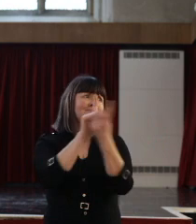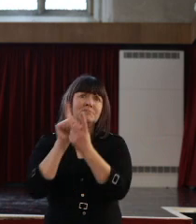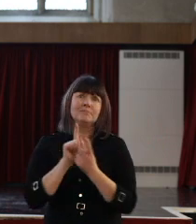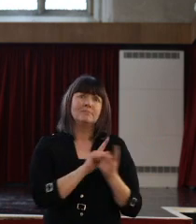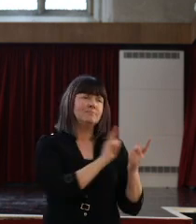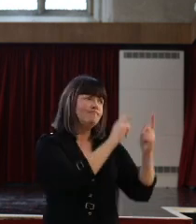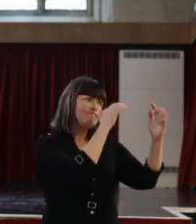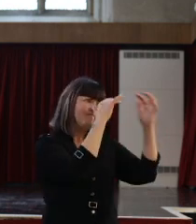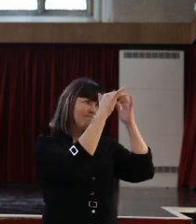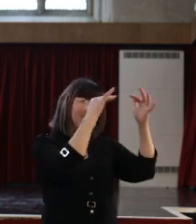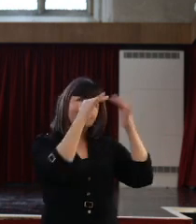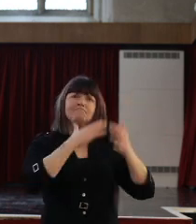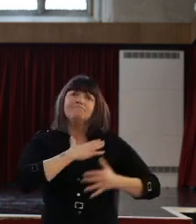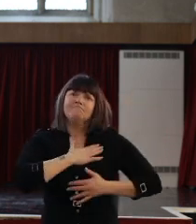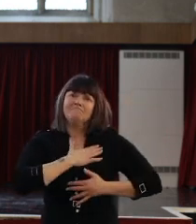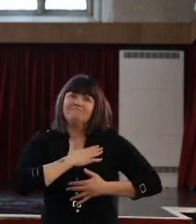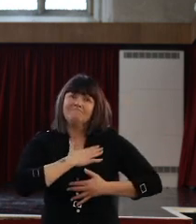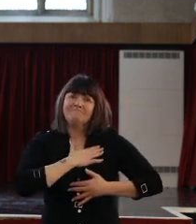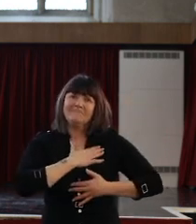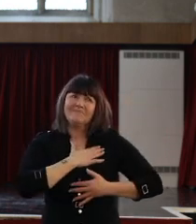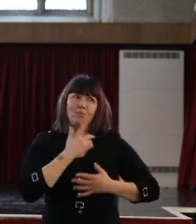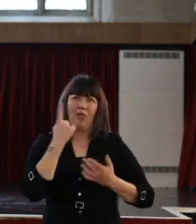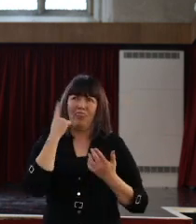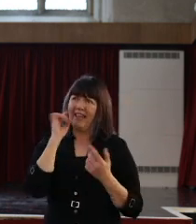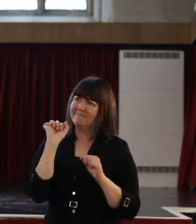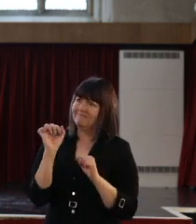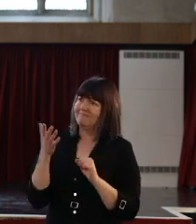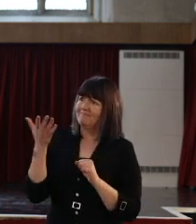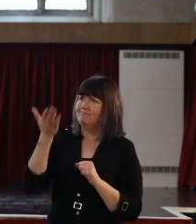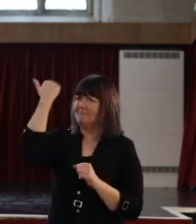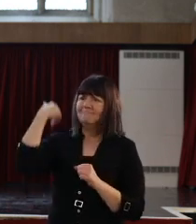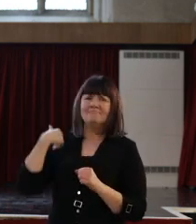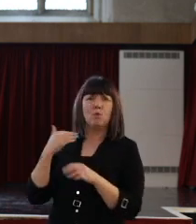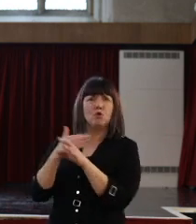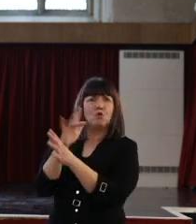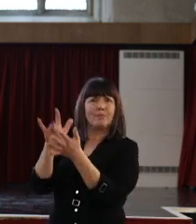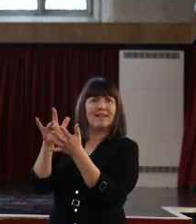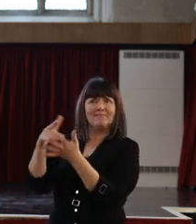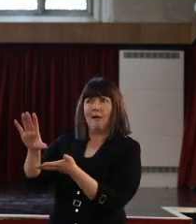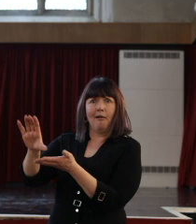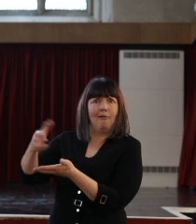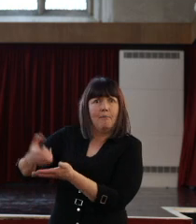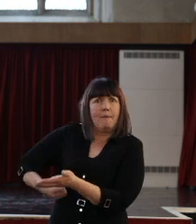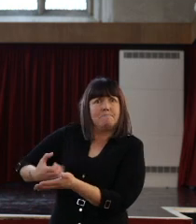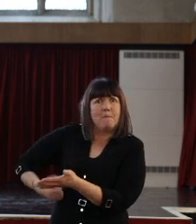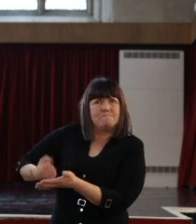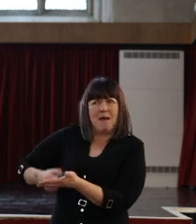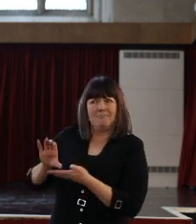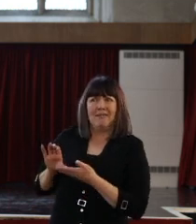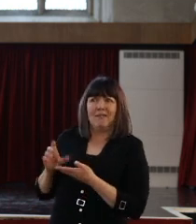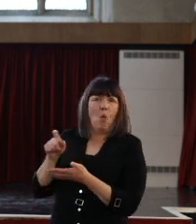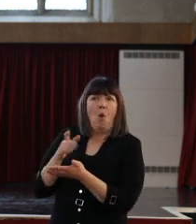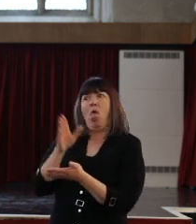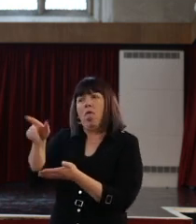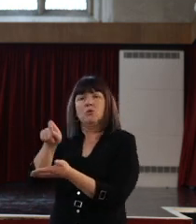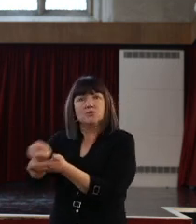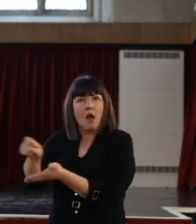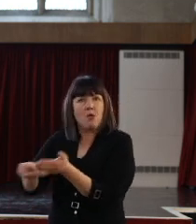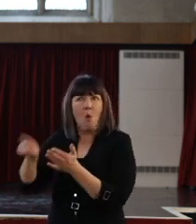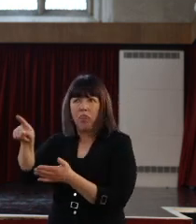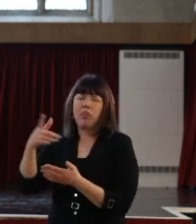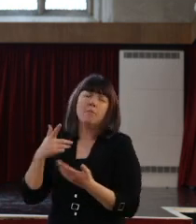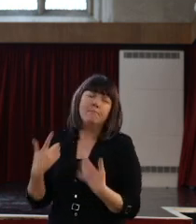have dreamed about when I was struggling and signing on the dole in the 1990s. And it's given me decades of joy,